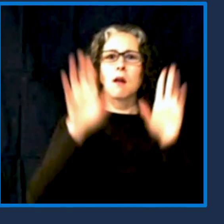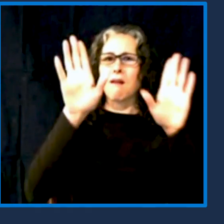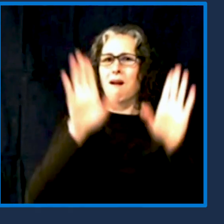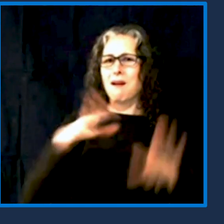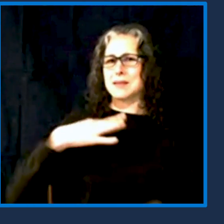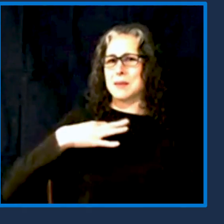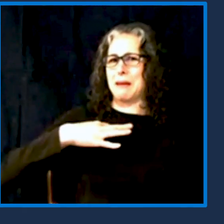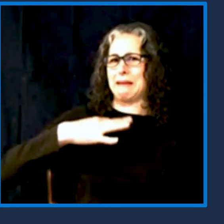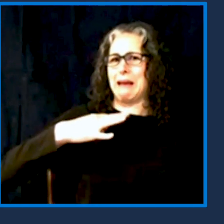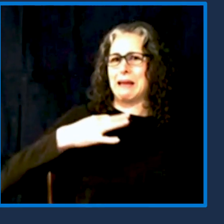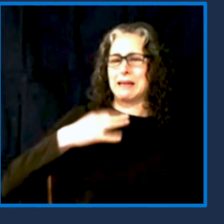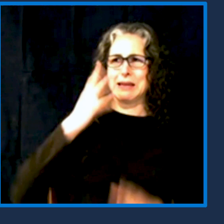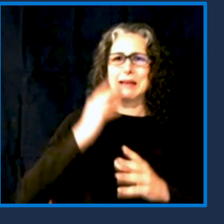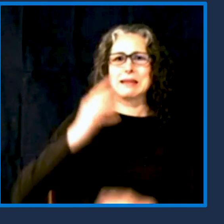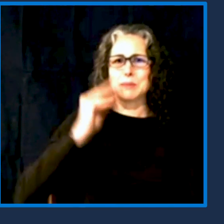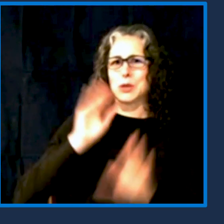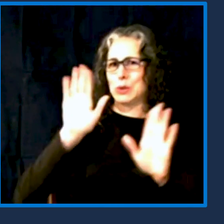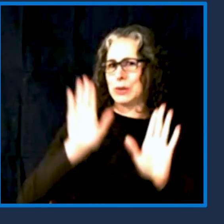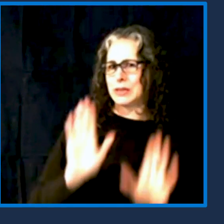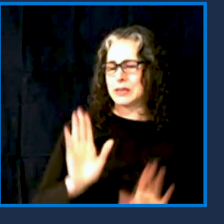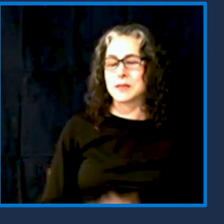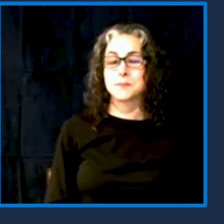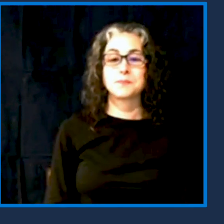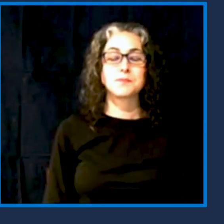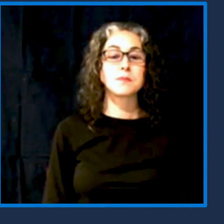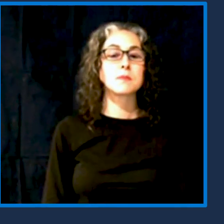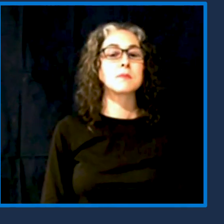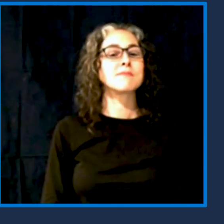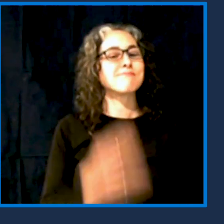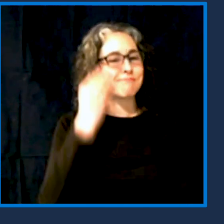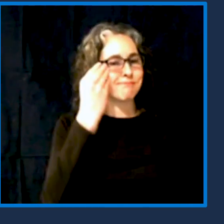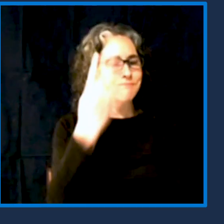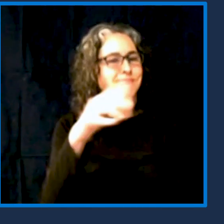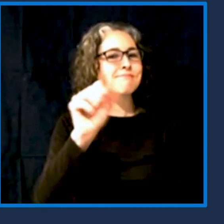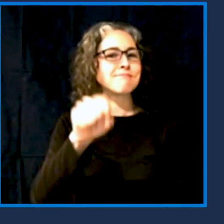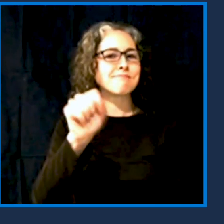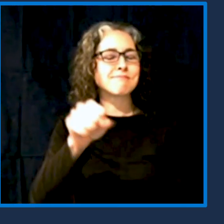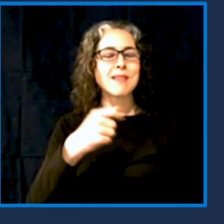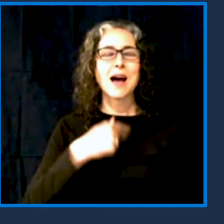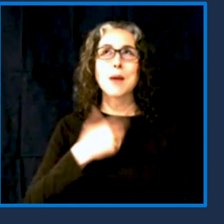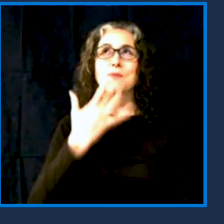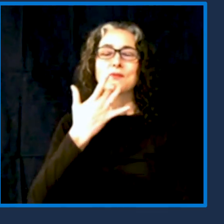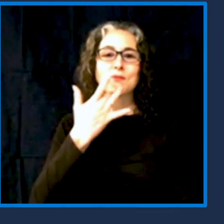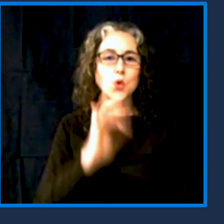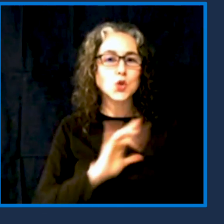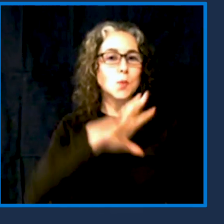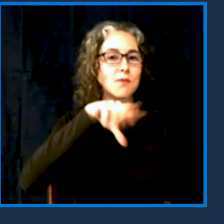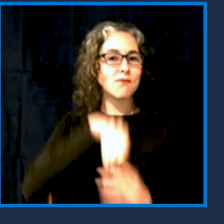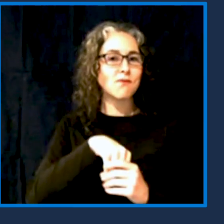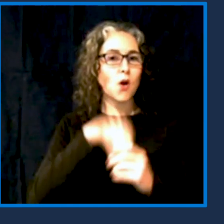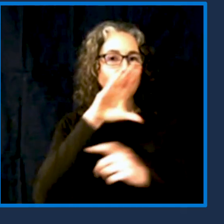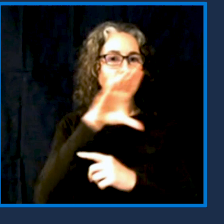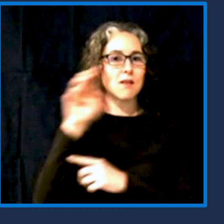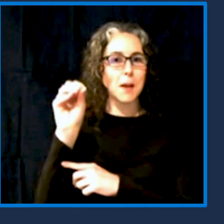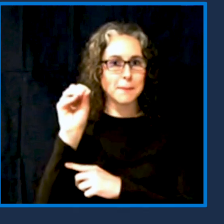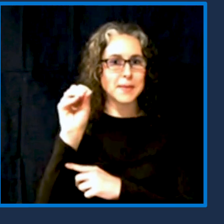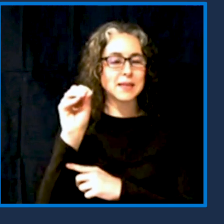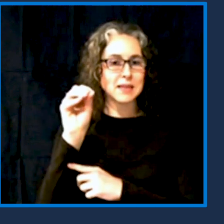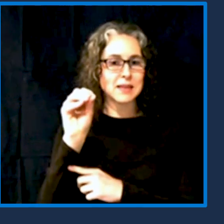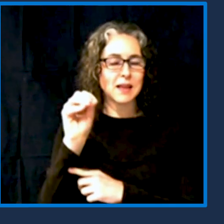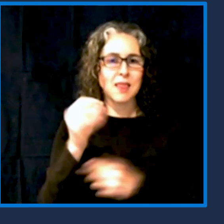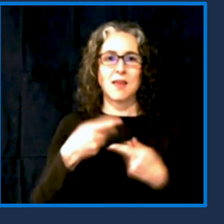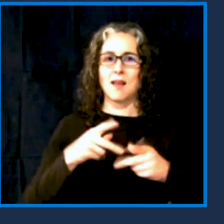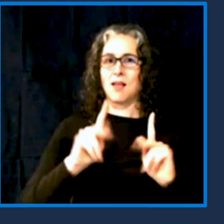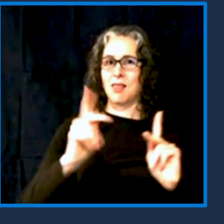candidate experiences. Needless to say, I'm fortunate to be a part of an organization which